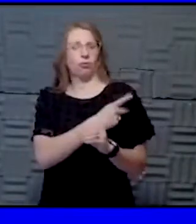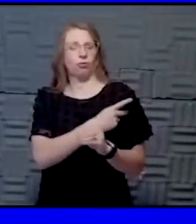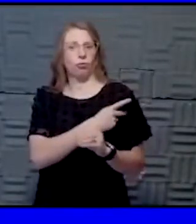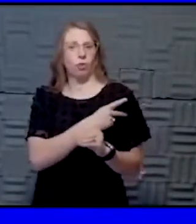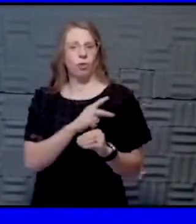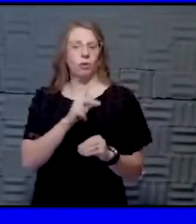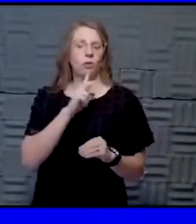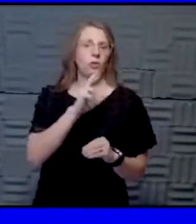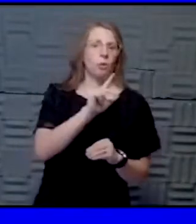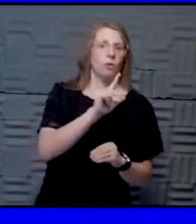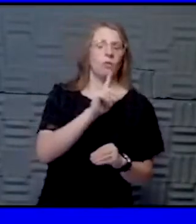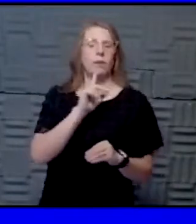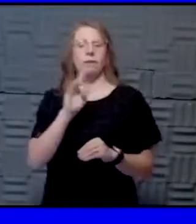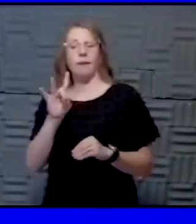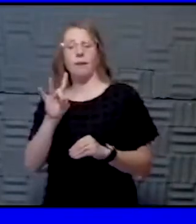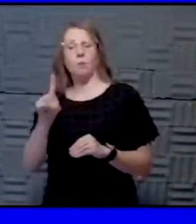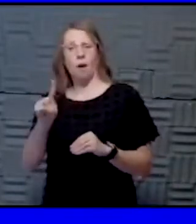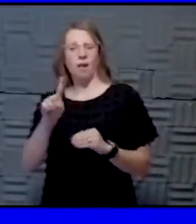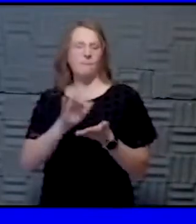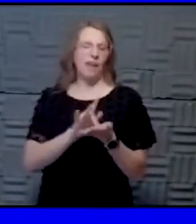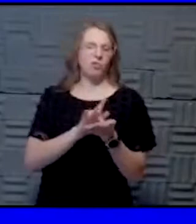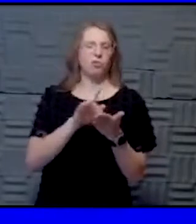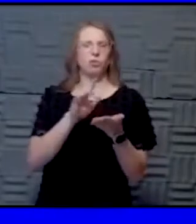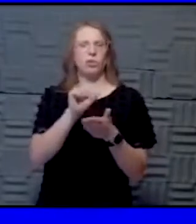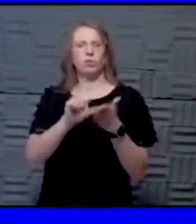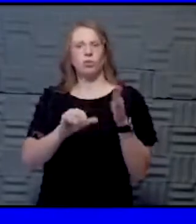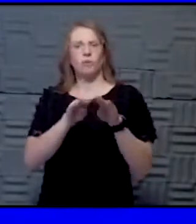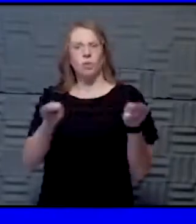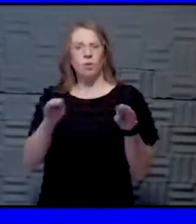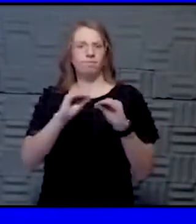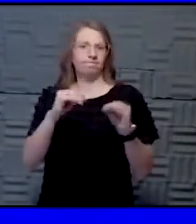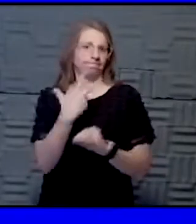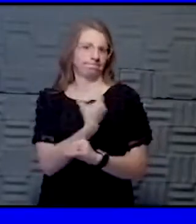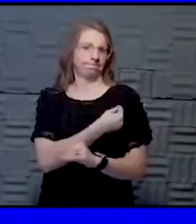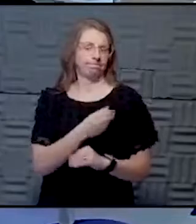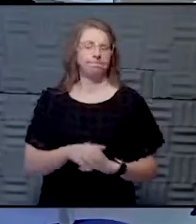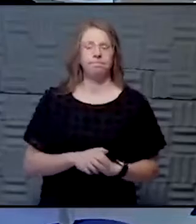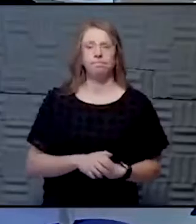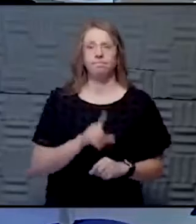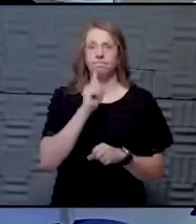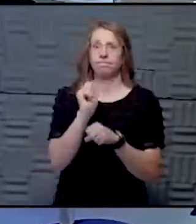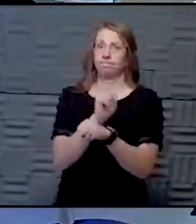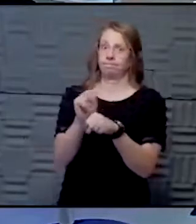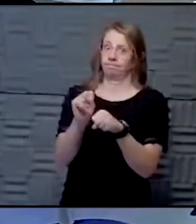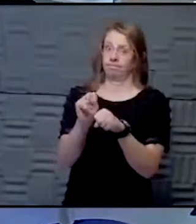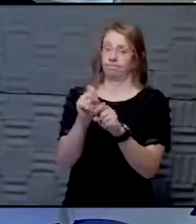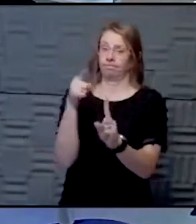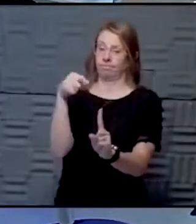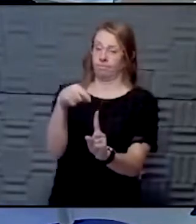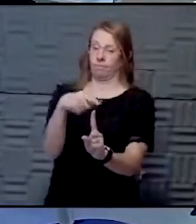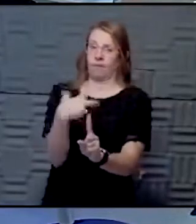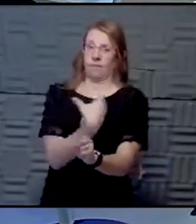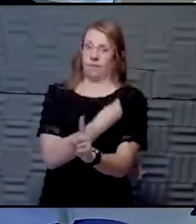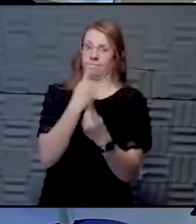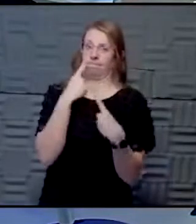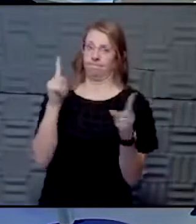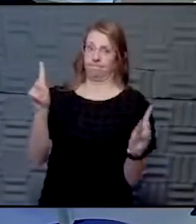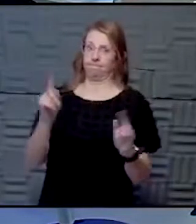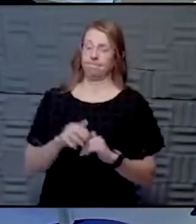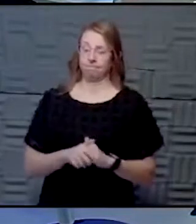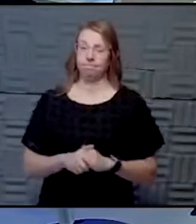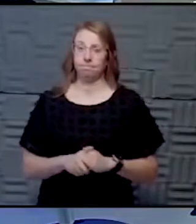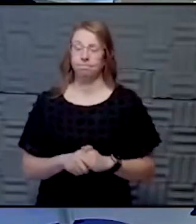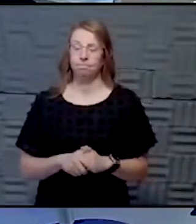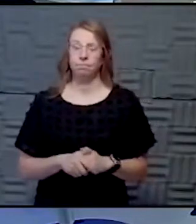the 23 to 81 on the medical surgical floors have been vaccinated. So really, the story is vaccination works. Yeah.